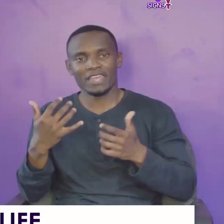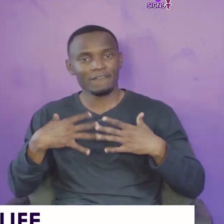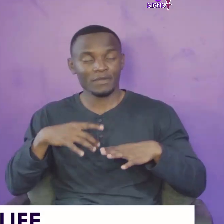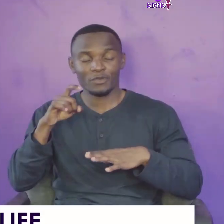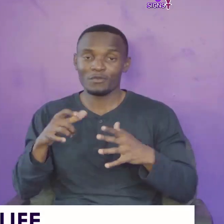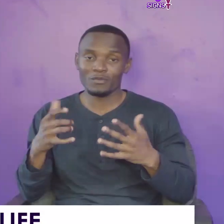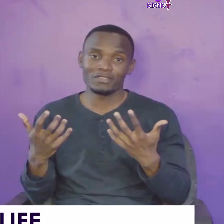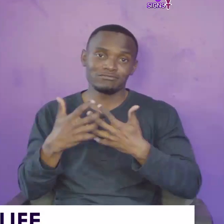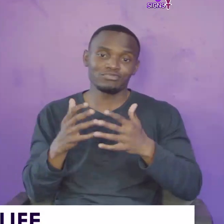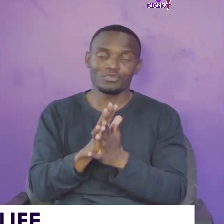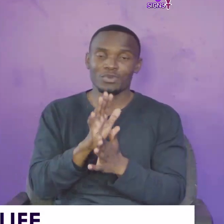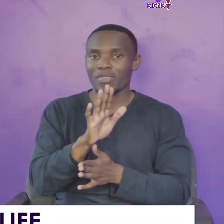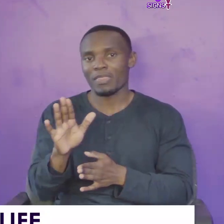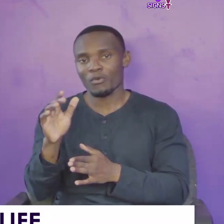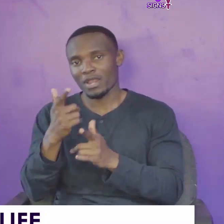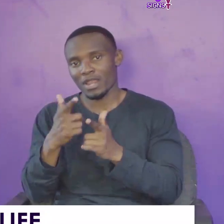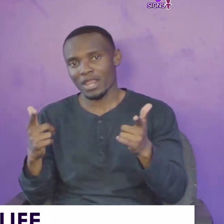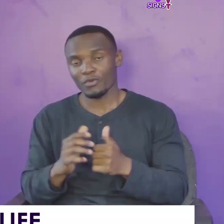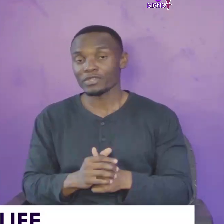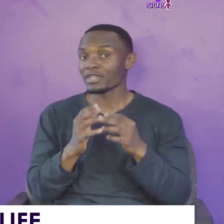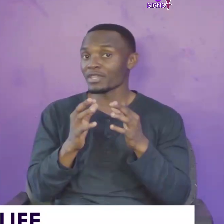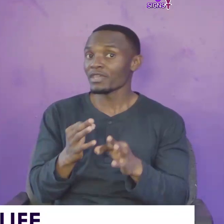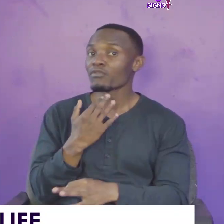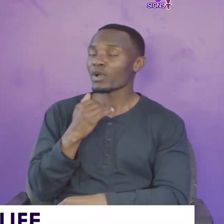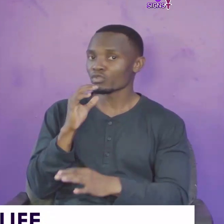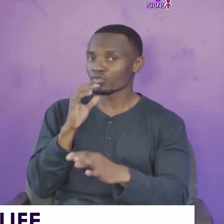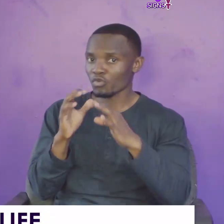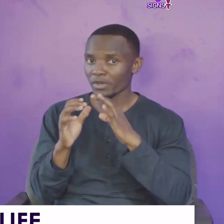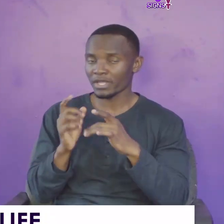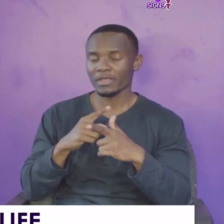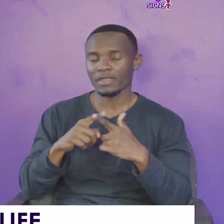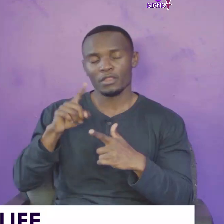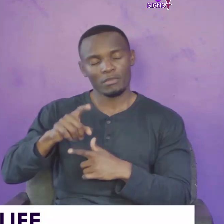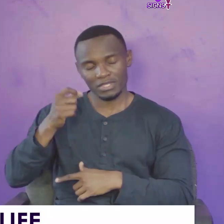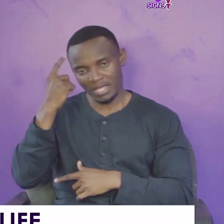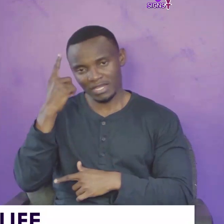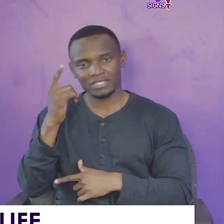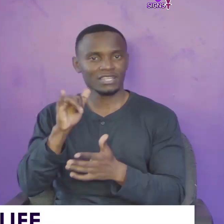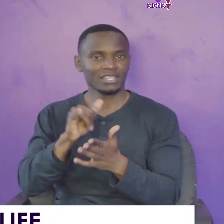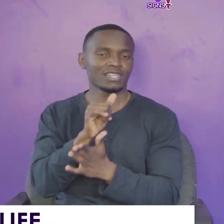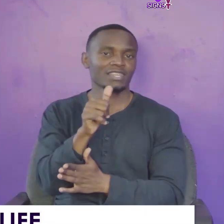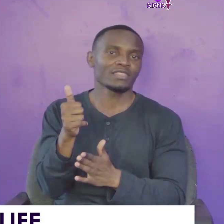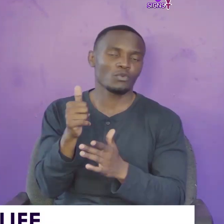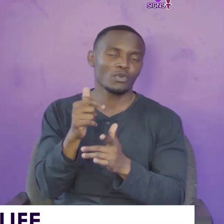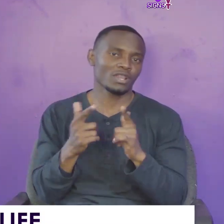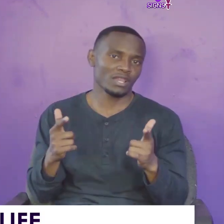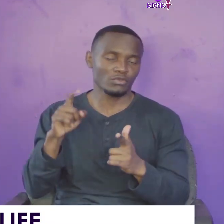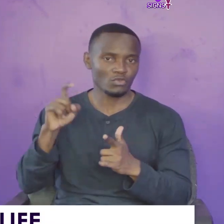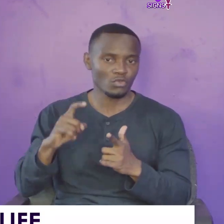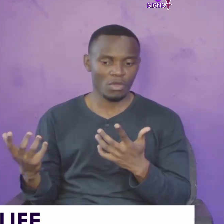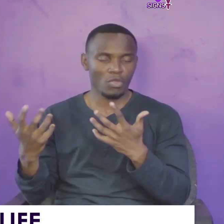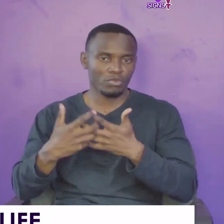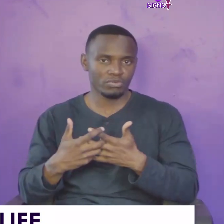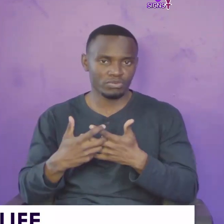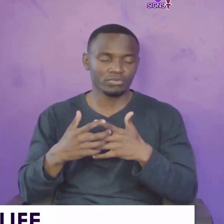to communicate precisely, if they Yeah. do not understand the other language, then definitely you have to be to adapt to their language.